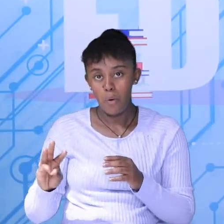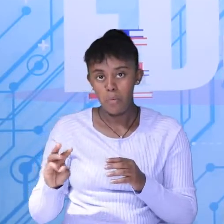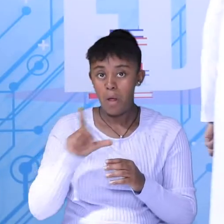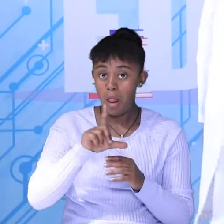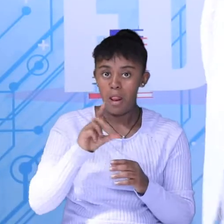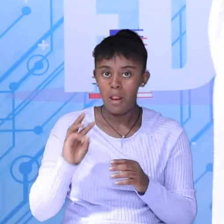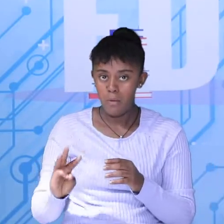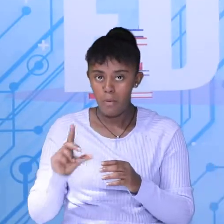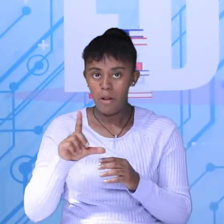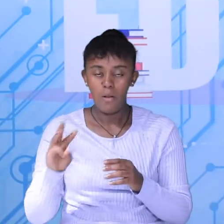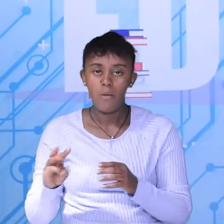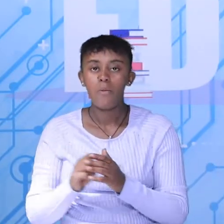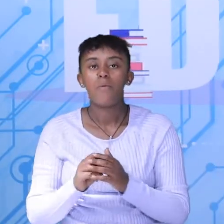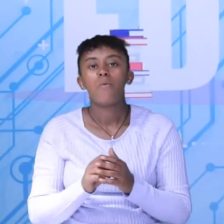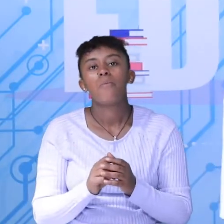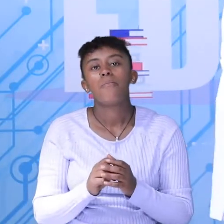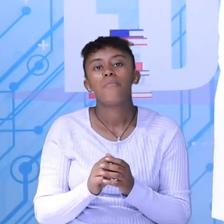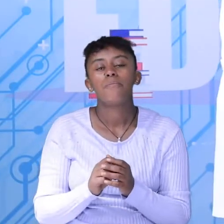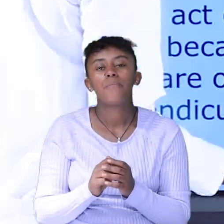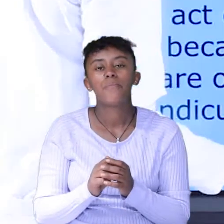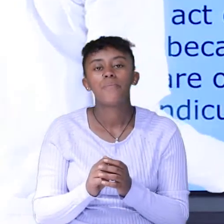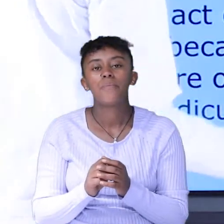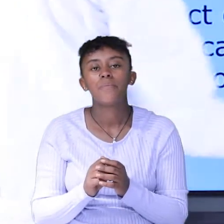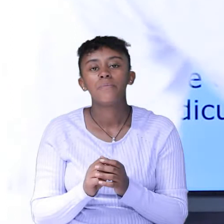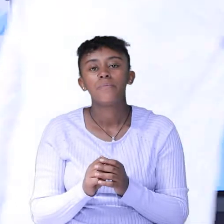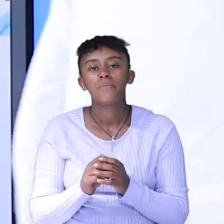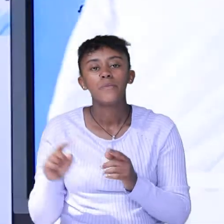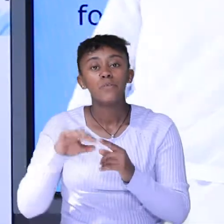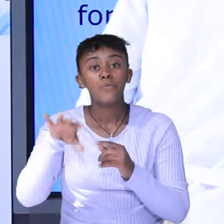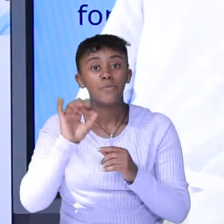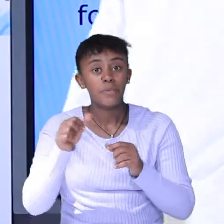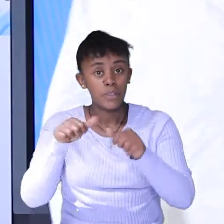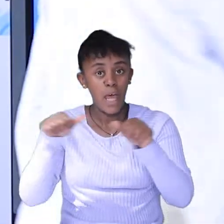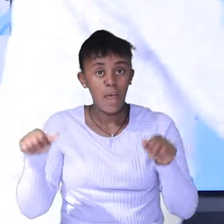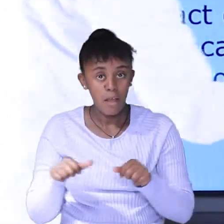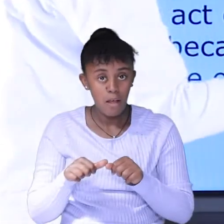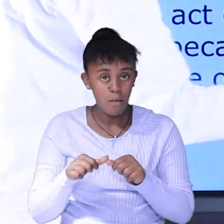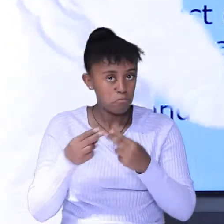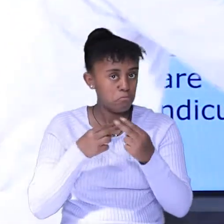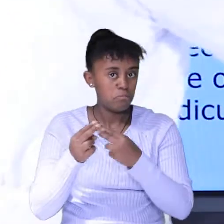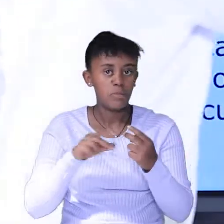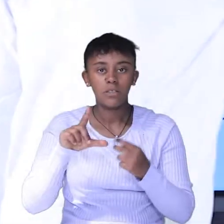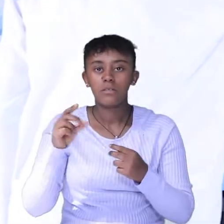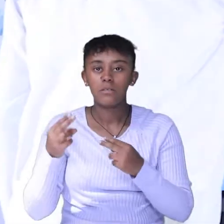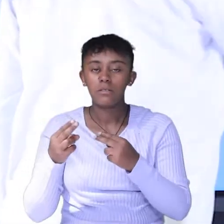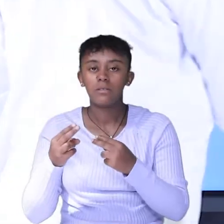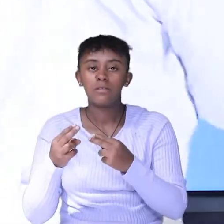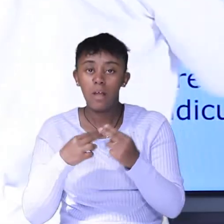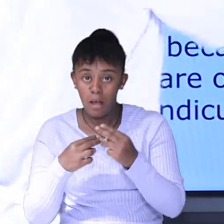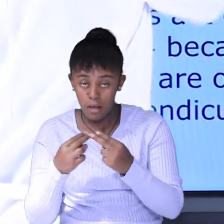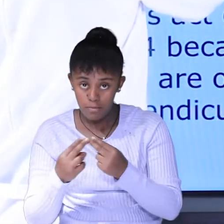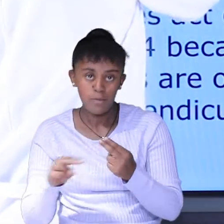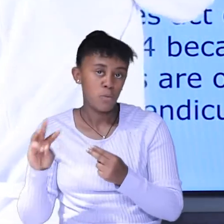as well. It's possible to call it W or B. To find the area, length times width. It's possible to use length and